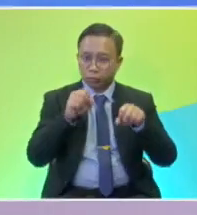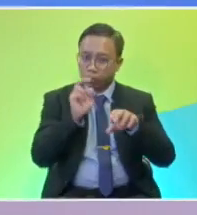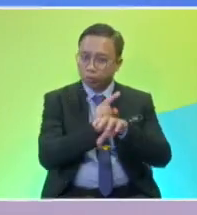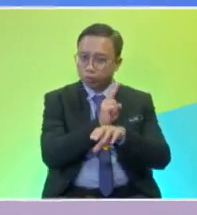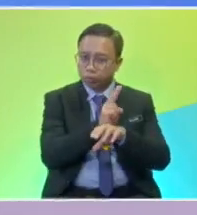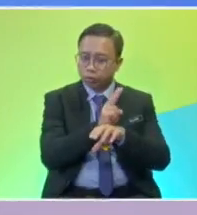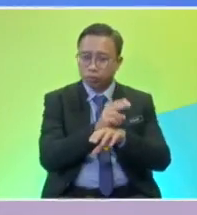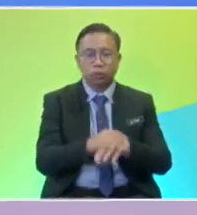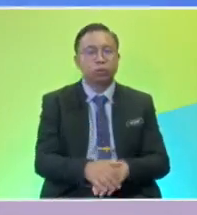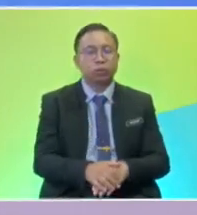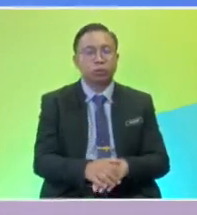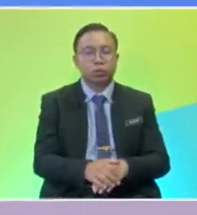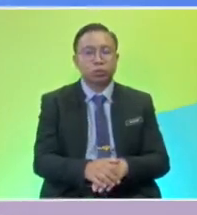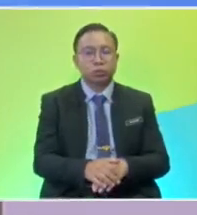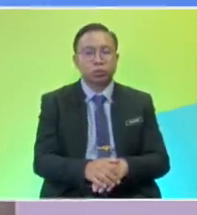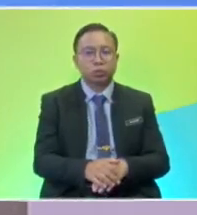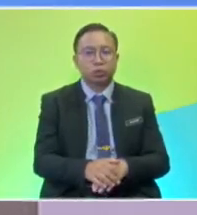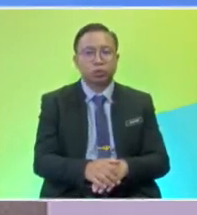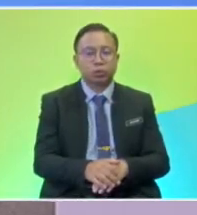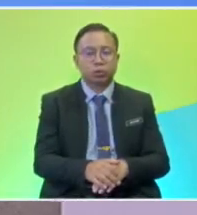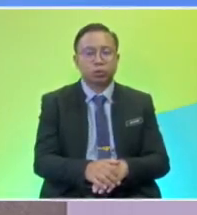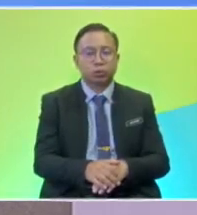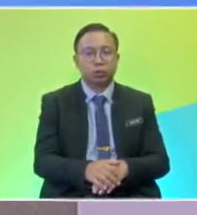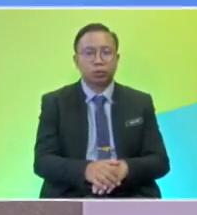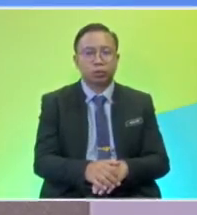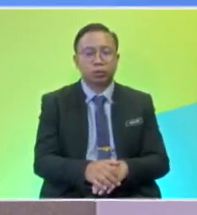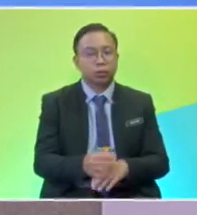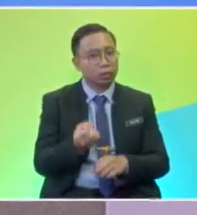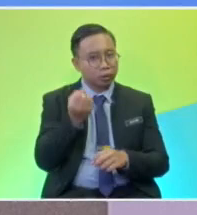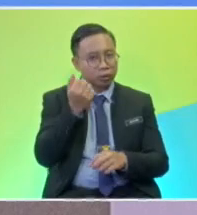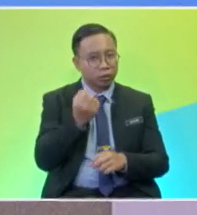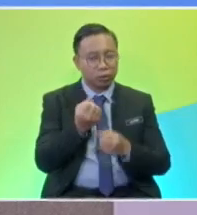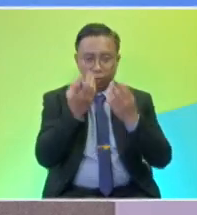only cotton bud, they can use a toothpick.